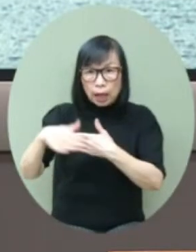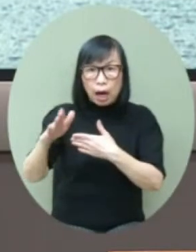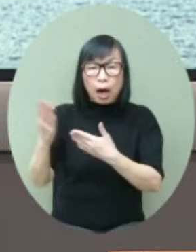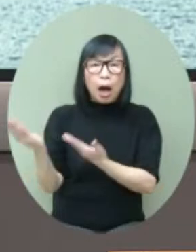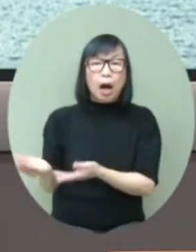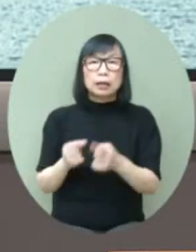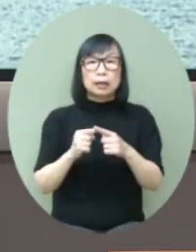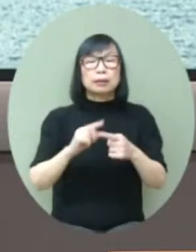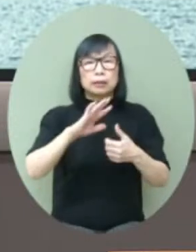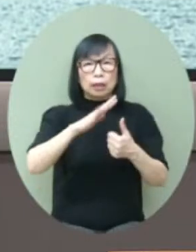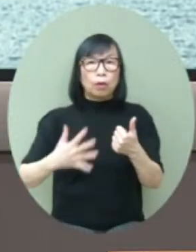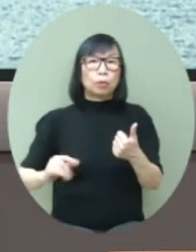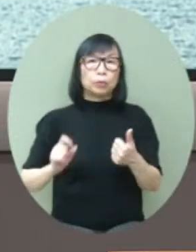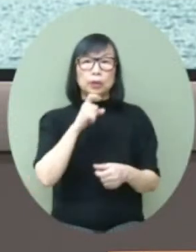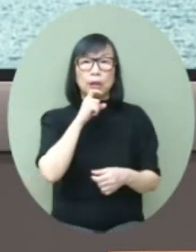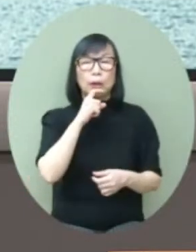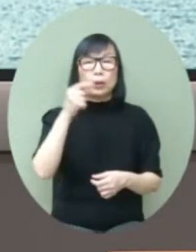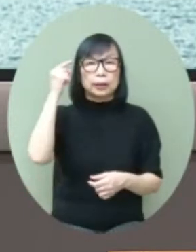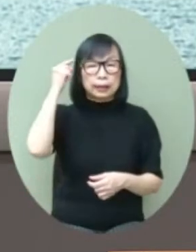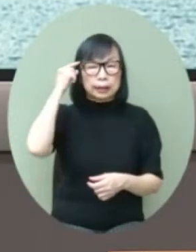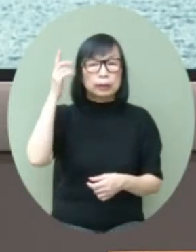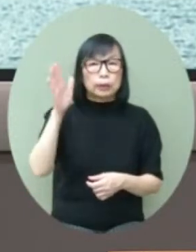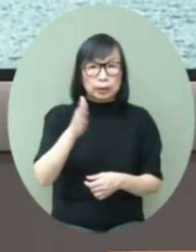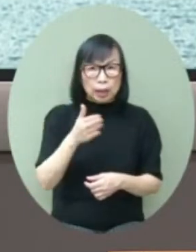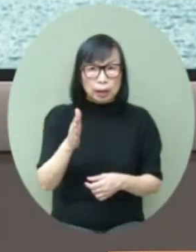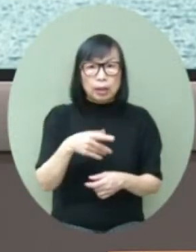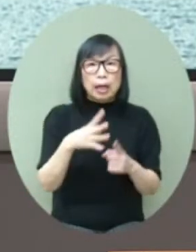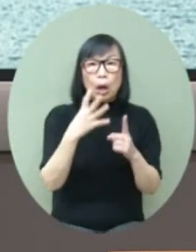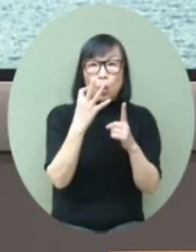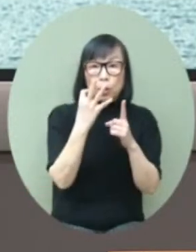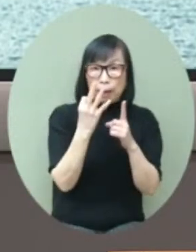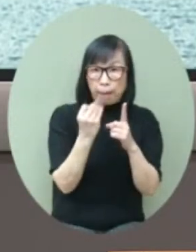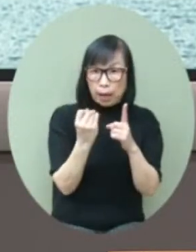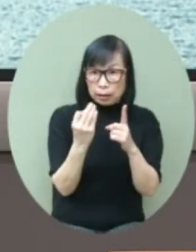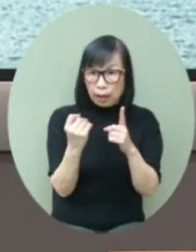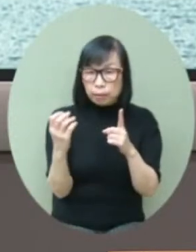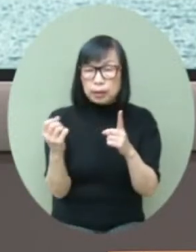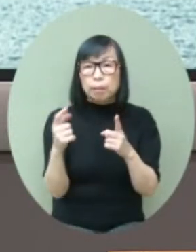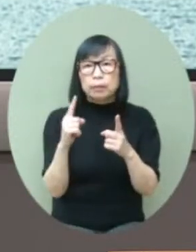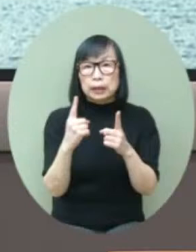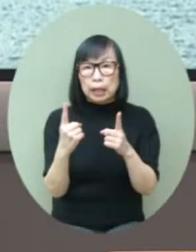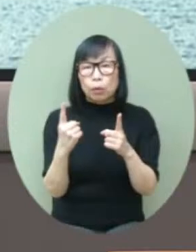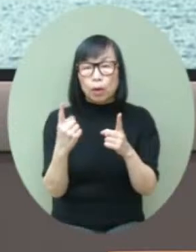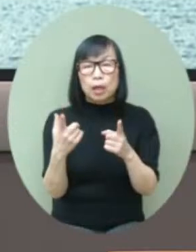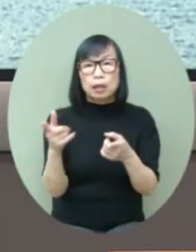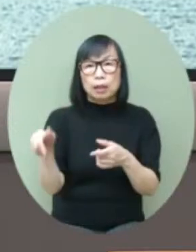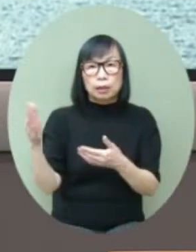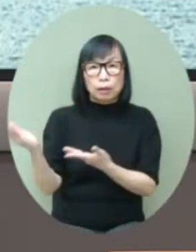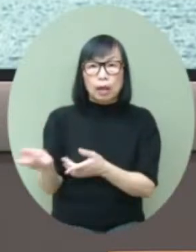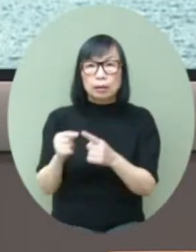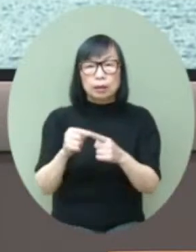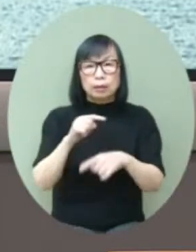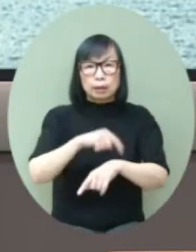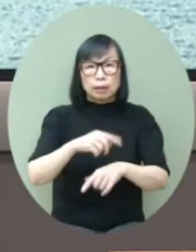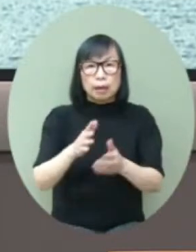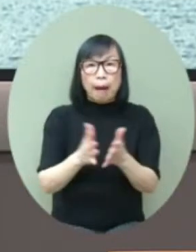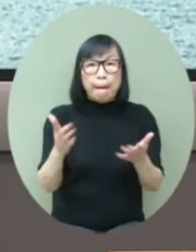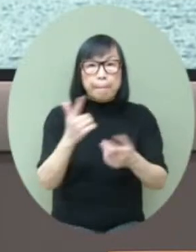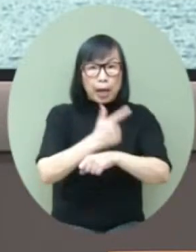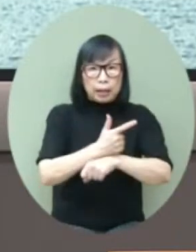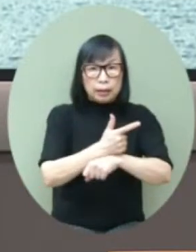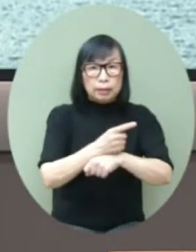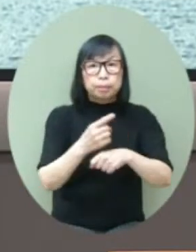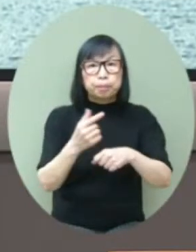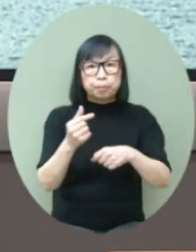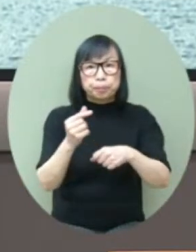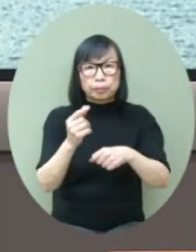period, there could have been other patrons of the restaurant who could have been affected. We understand that 130 restaurants were